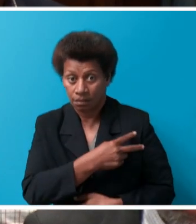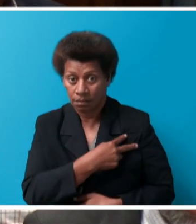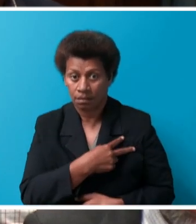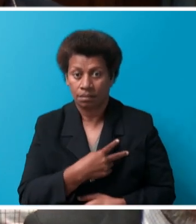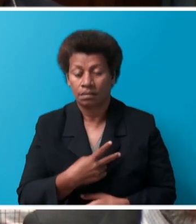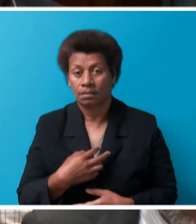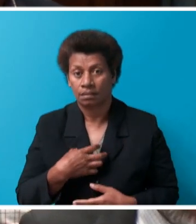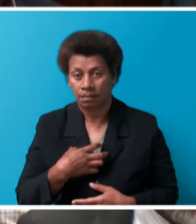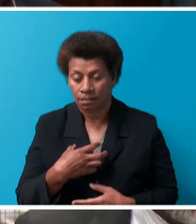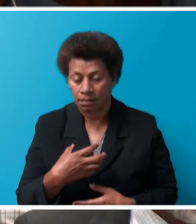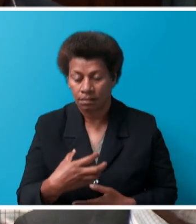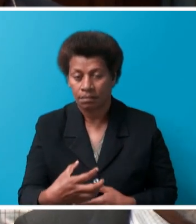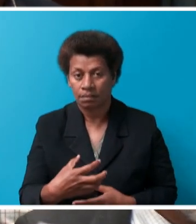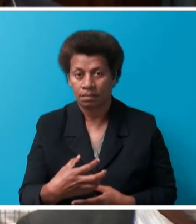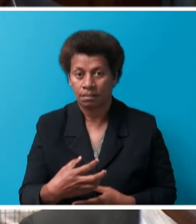The Ministry